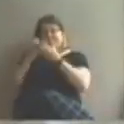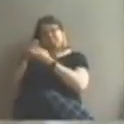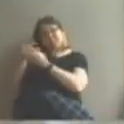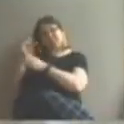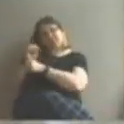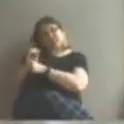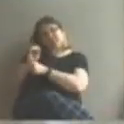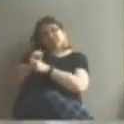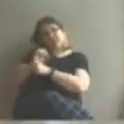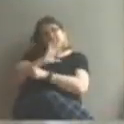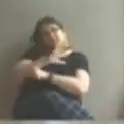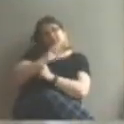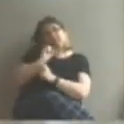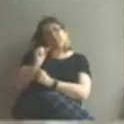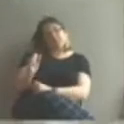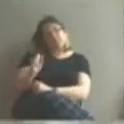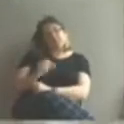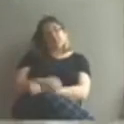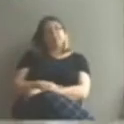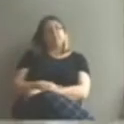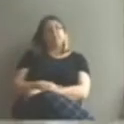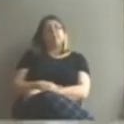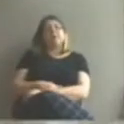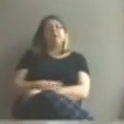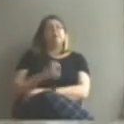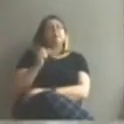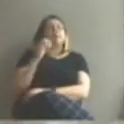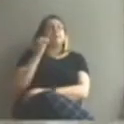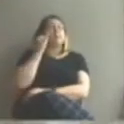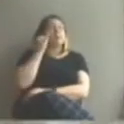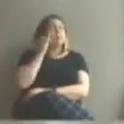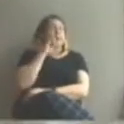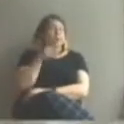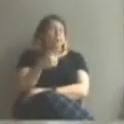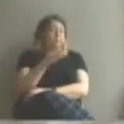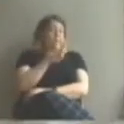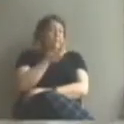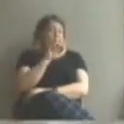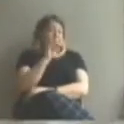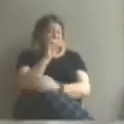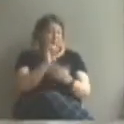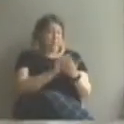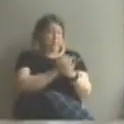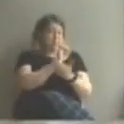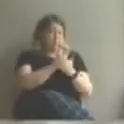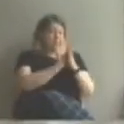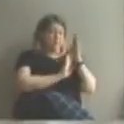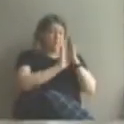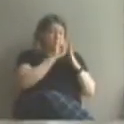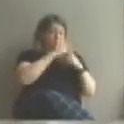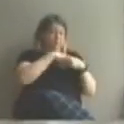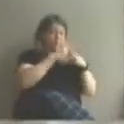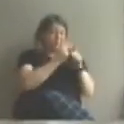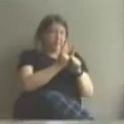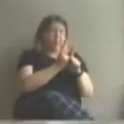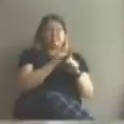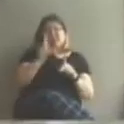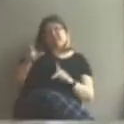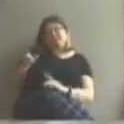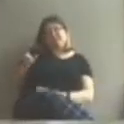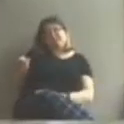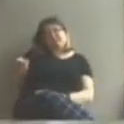they're best at. So if it only takes somebody 40 hours to develop a product, where